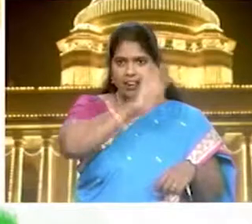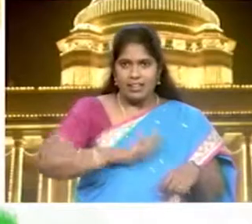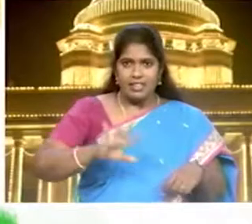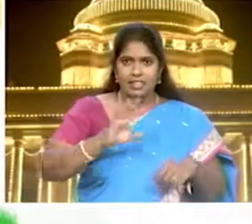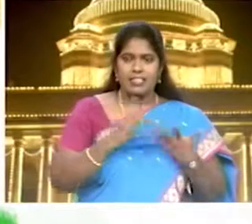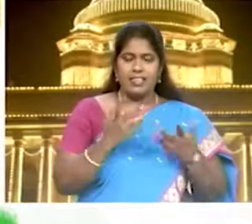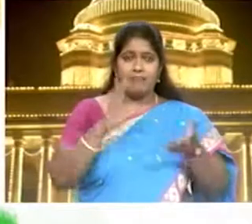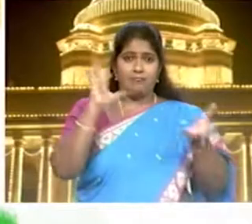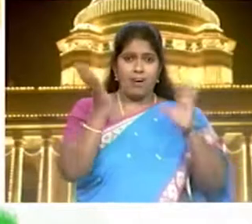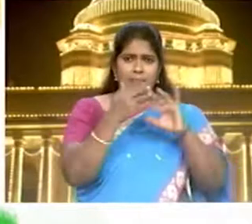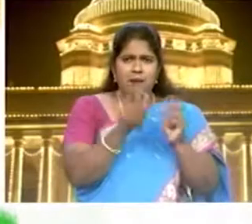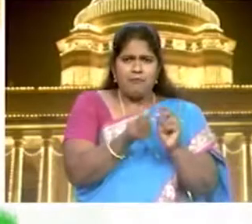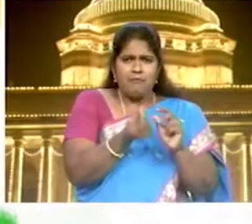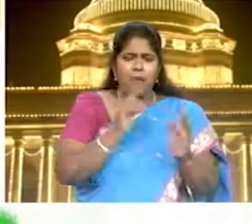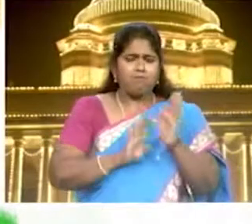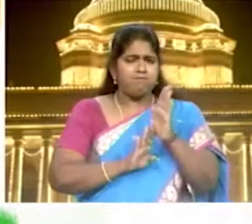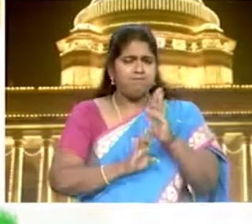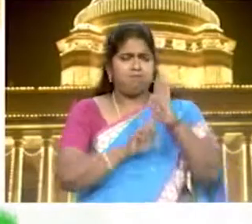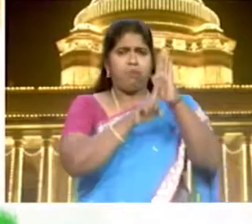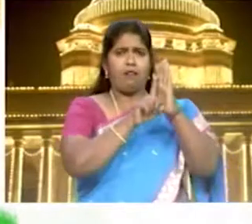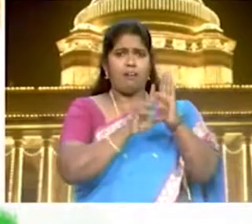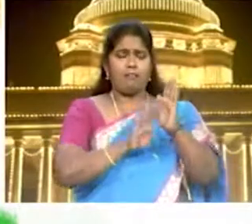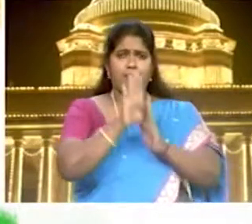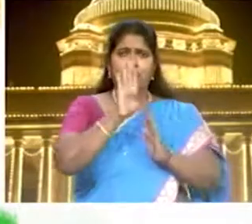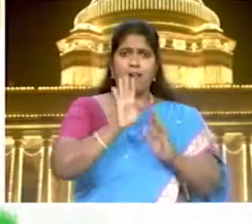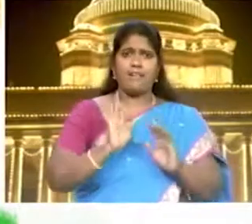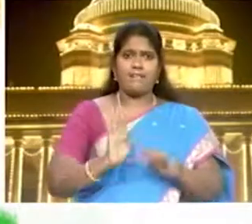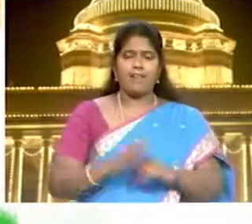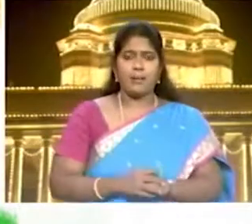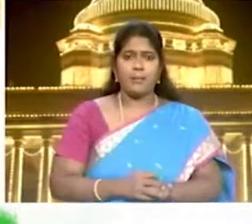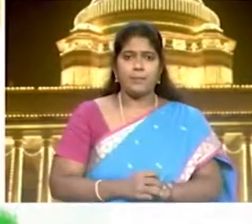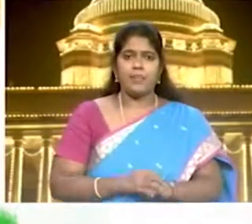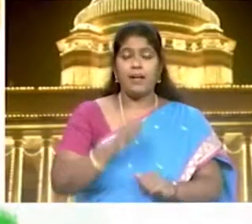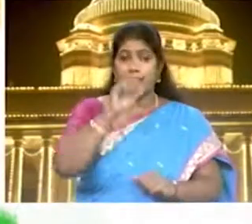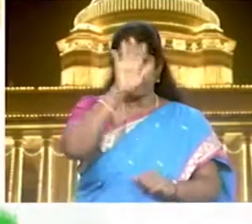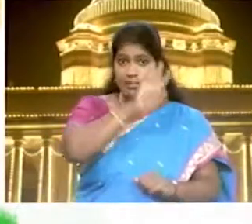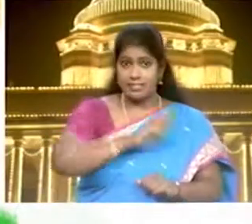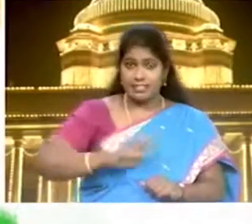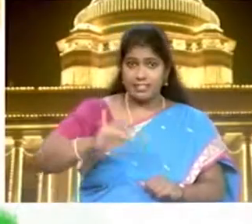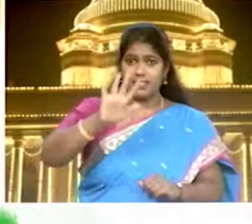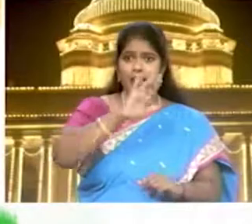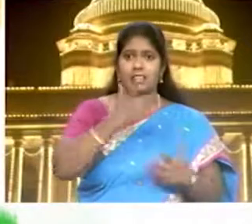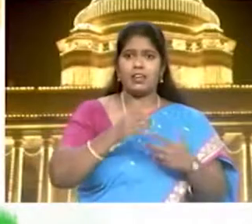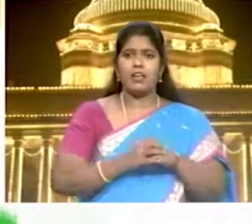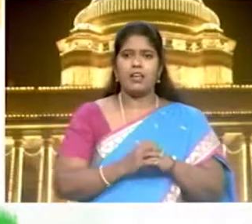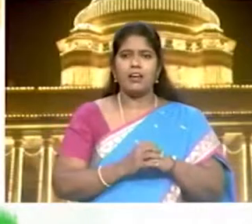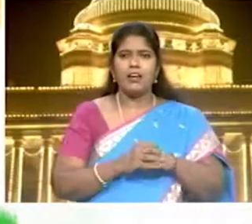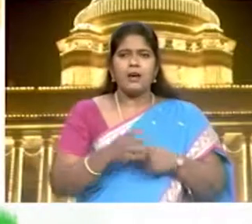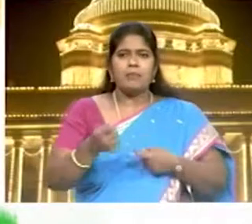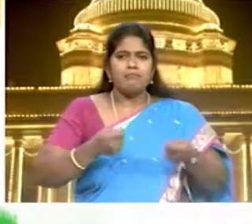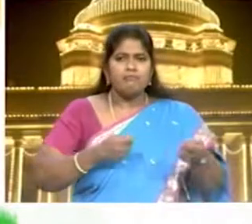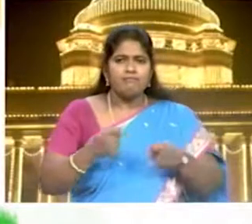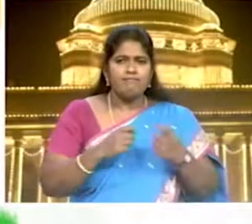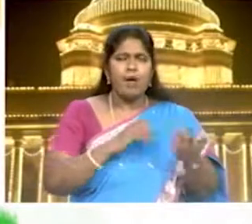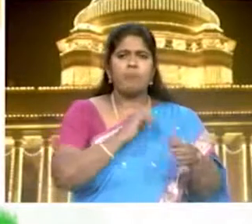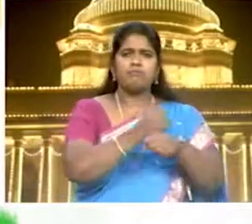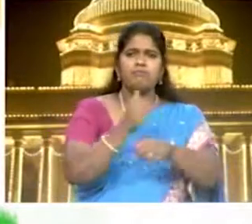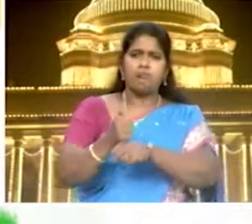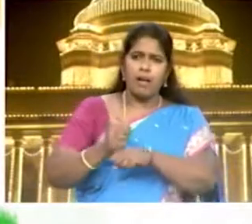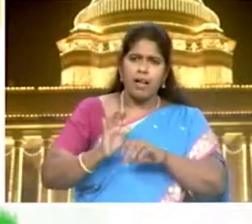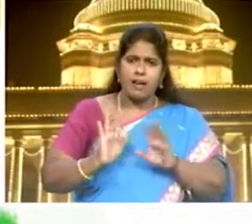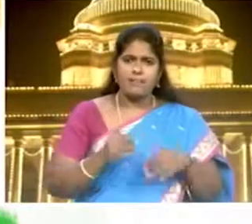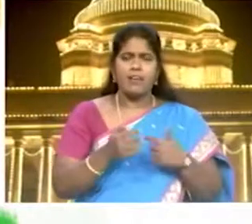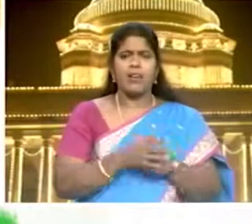major economies in the world. India's startup ecosystem ranks high in the world.